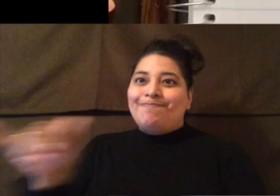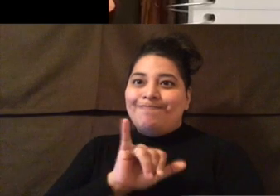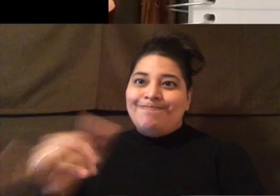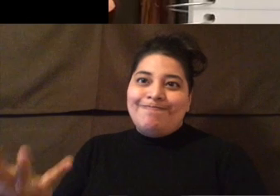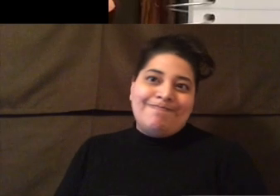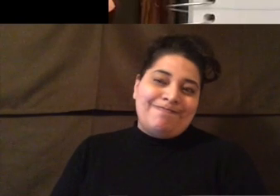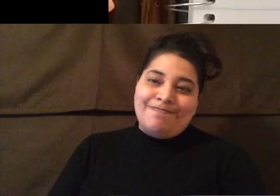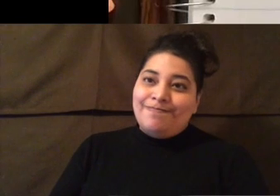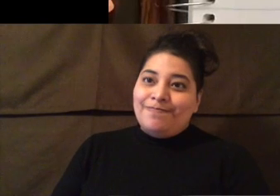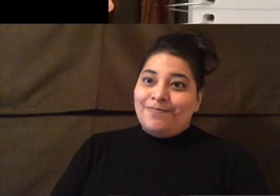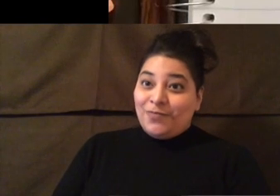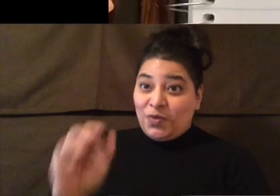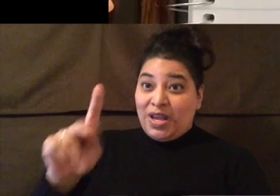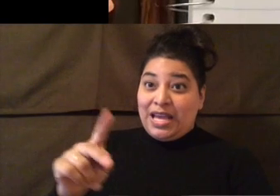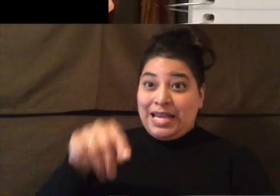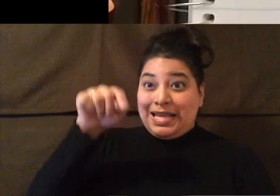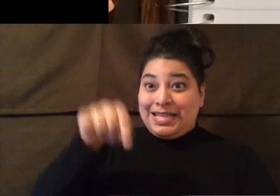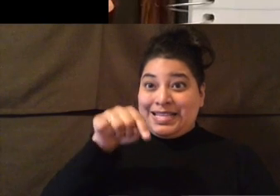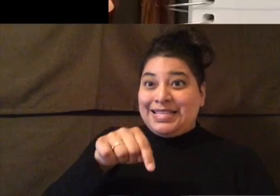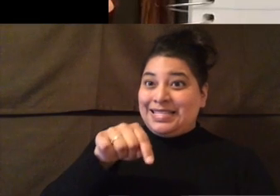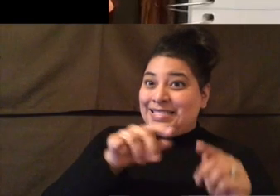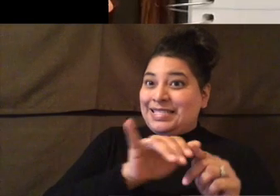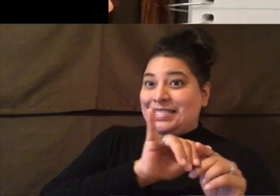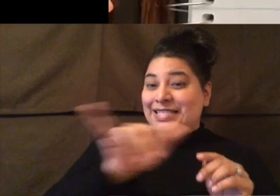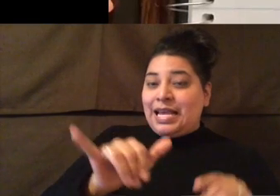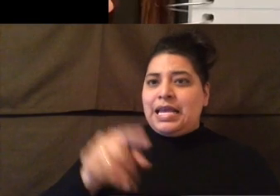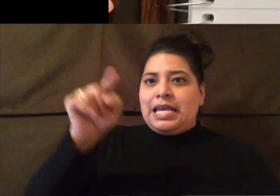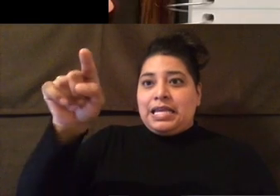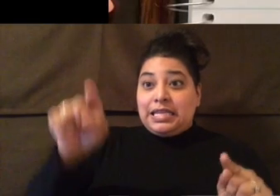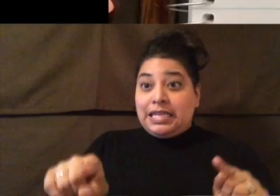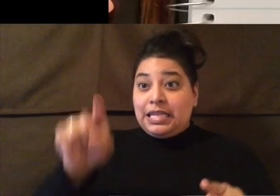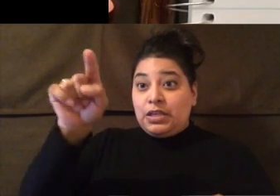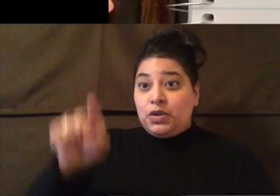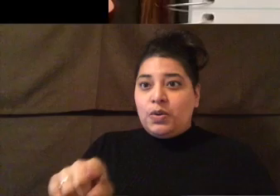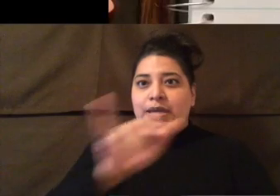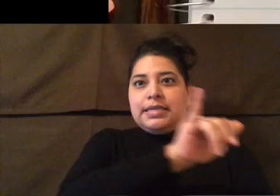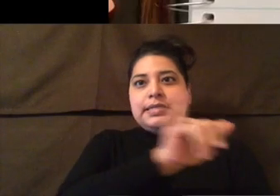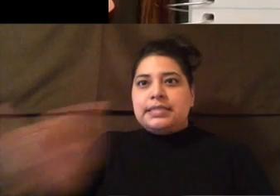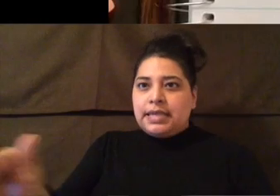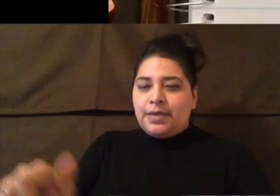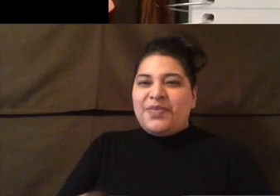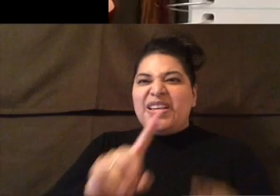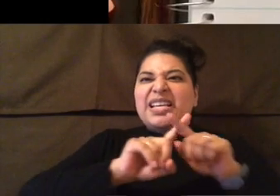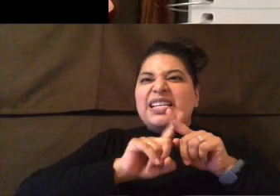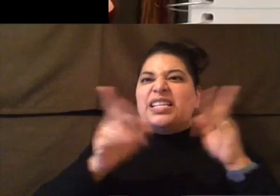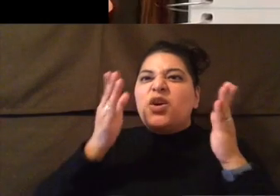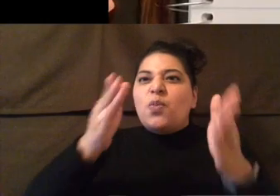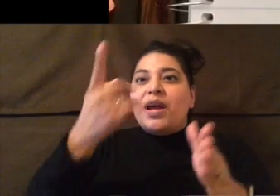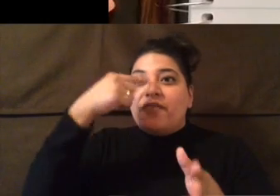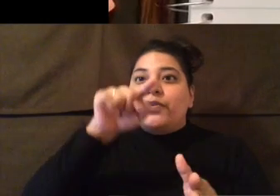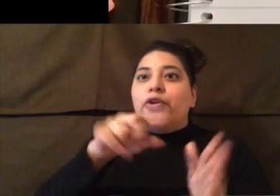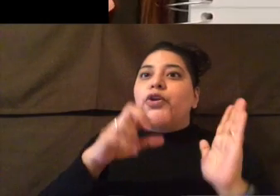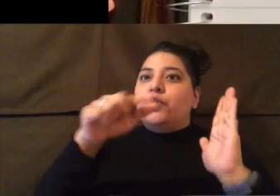It's the same. Okay, this one is the same as this one. There are